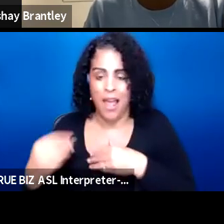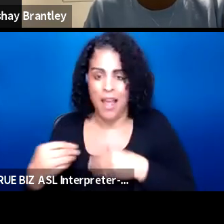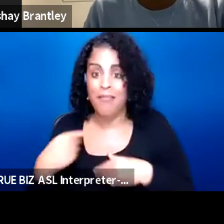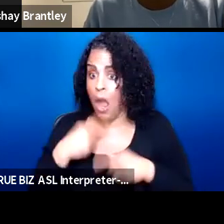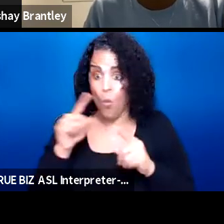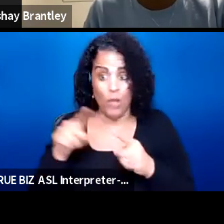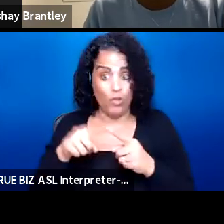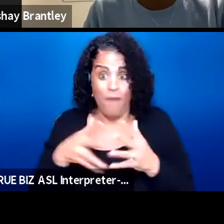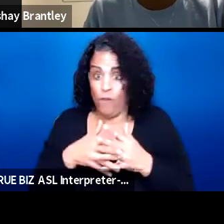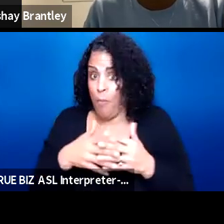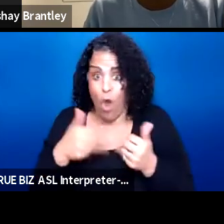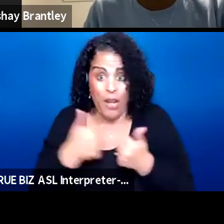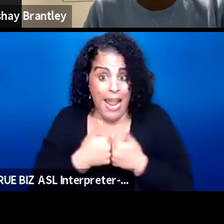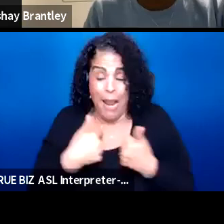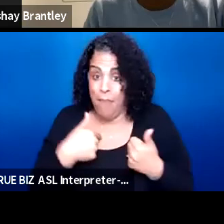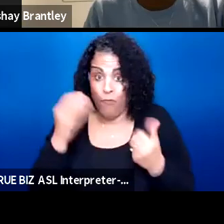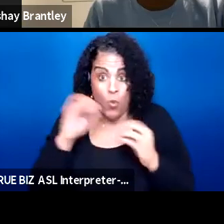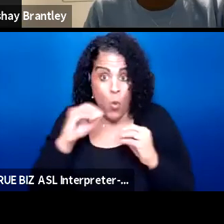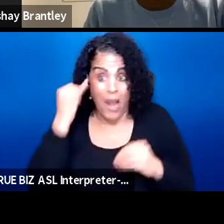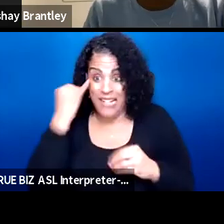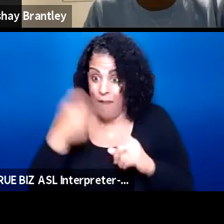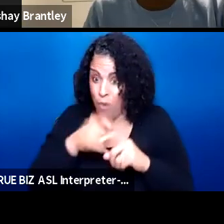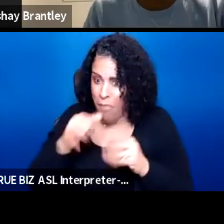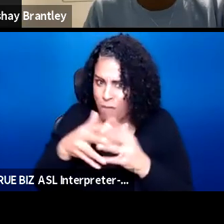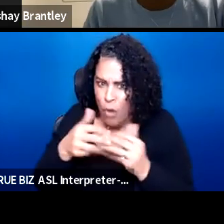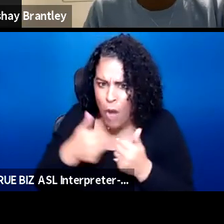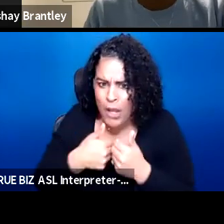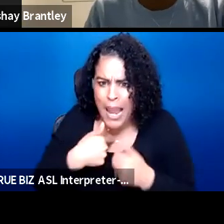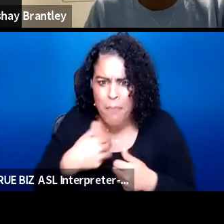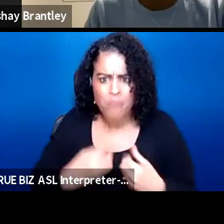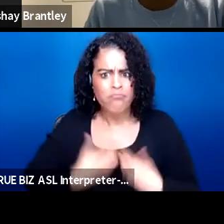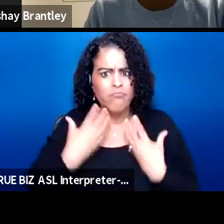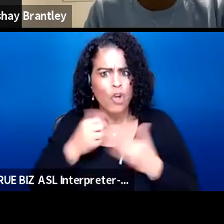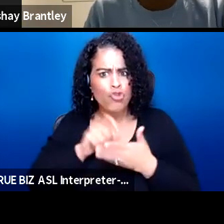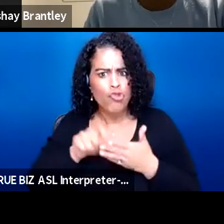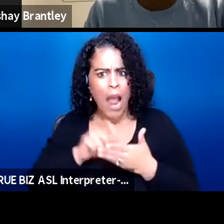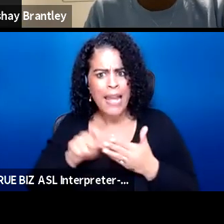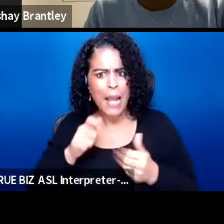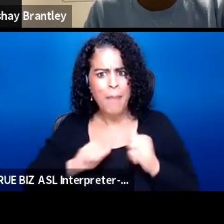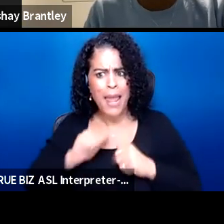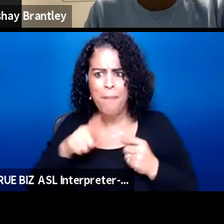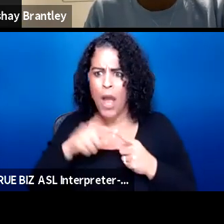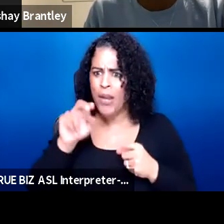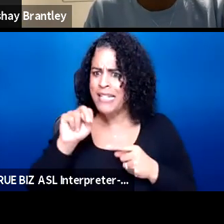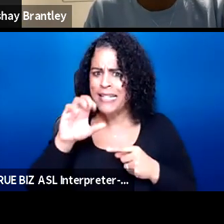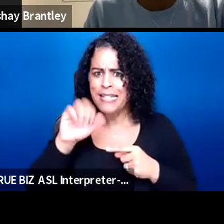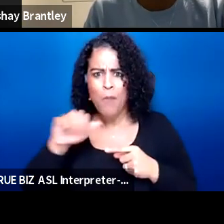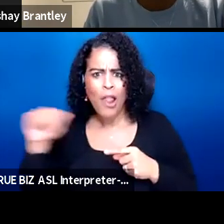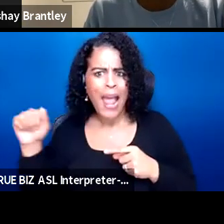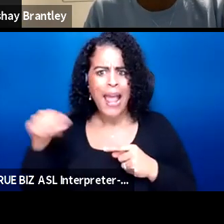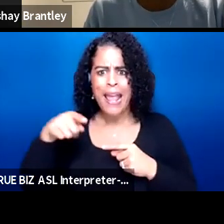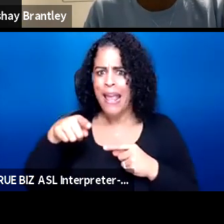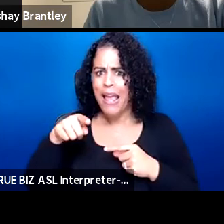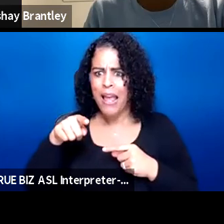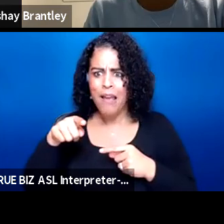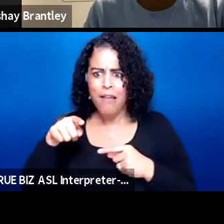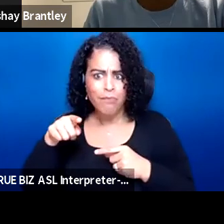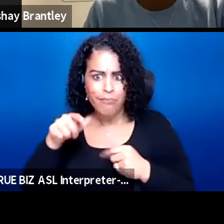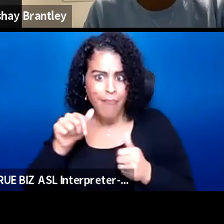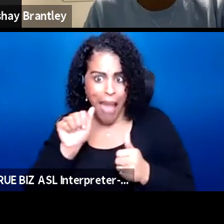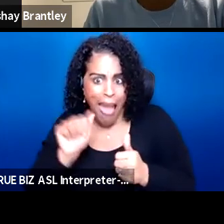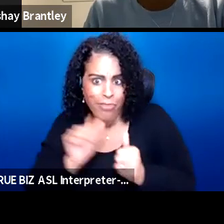have no idea about football, but from that football game, I was inspired about writing a play about NCAA athletes and how they treat young Black boys and Black girls.